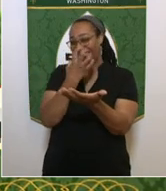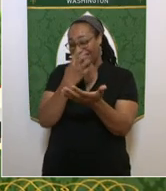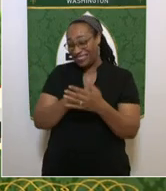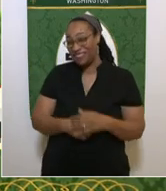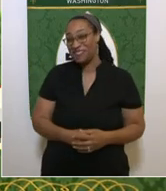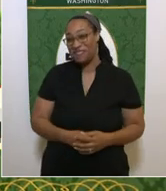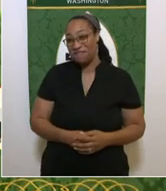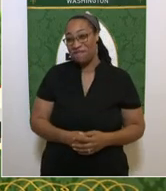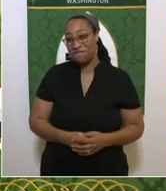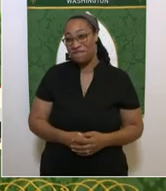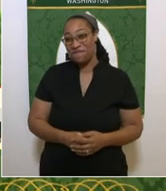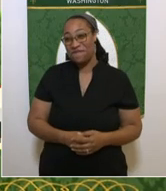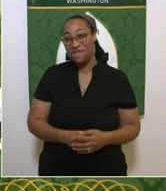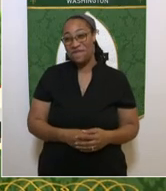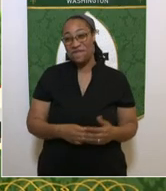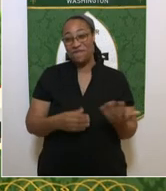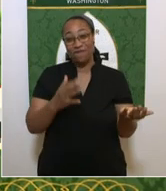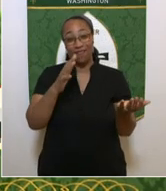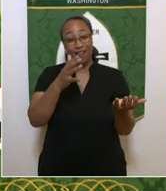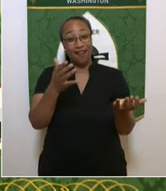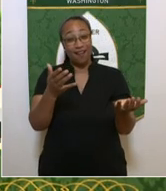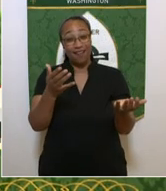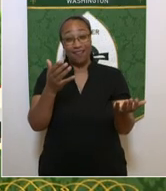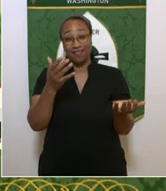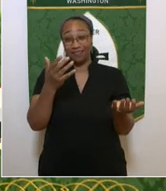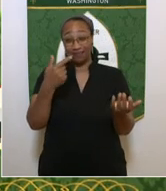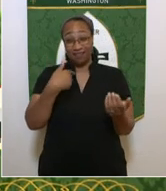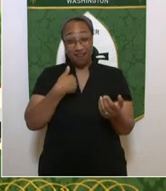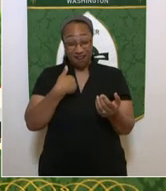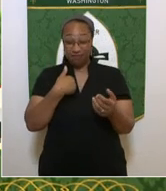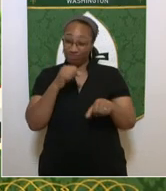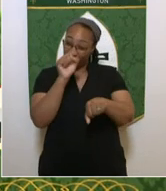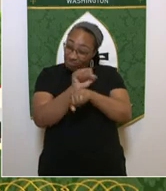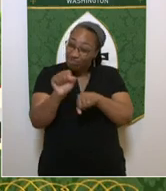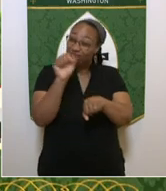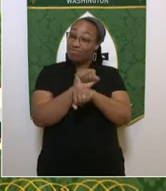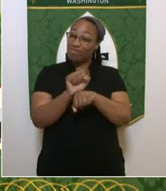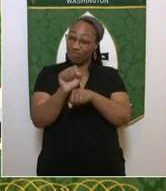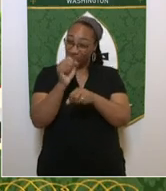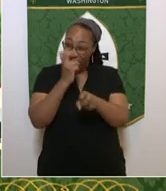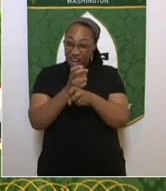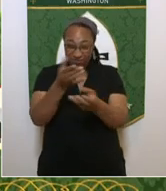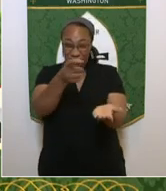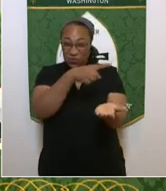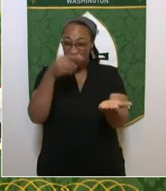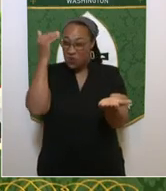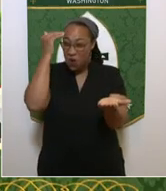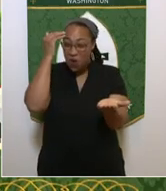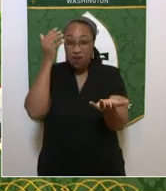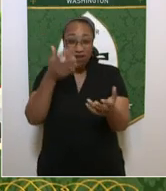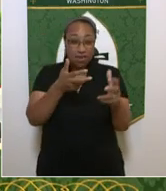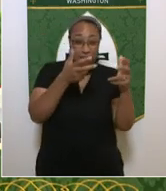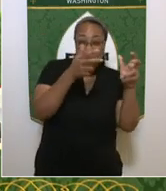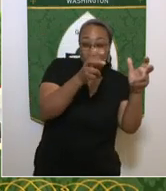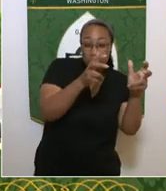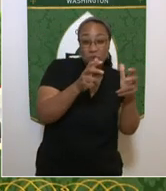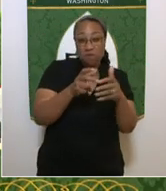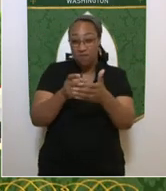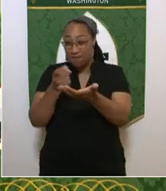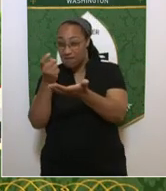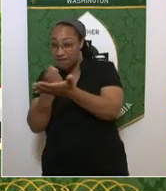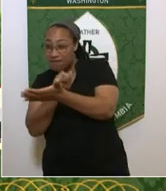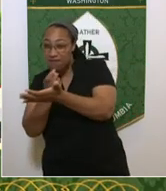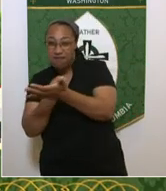know, I worked very hard to make sure that the Washington Wizards and Washington Capitals would stay in